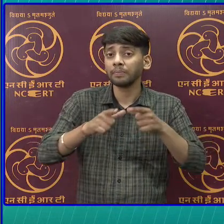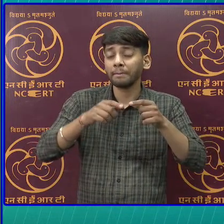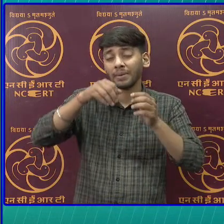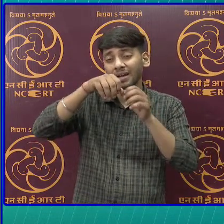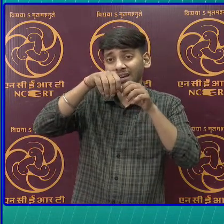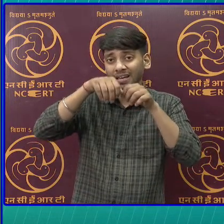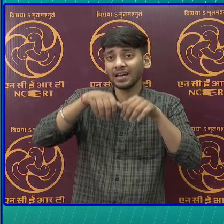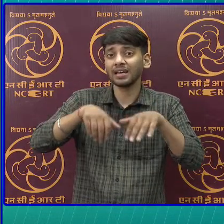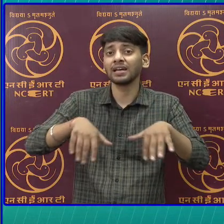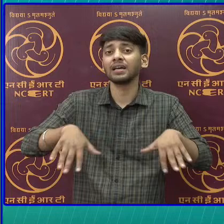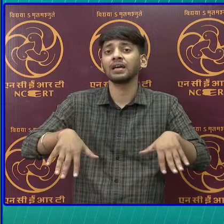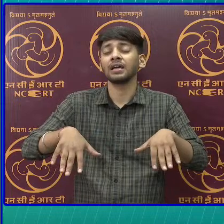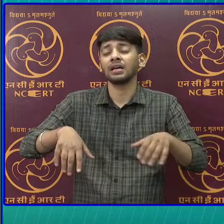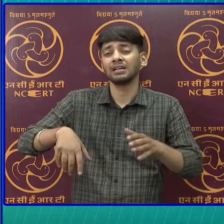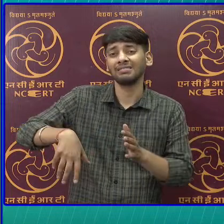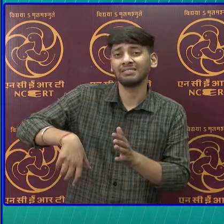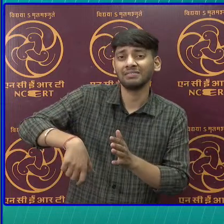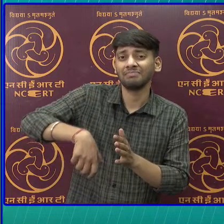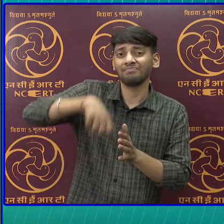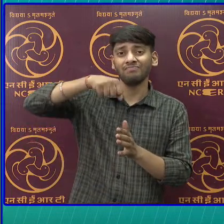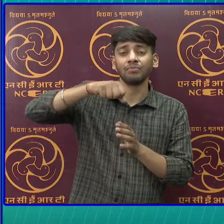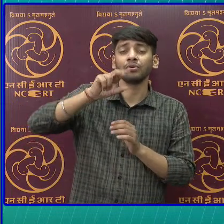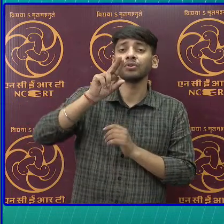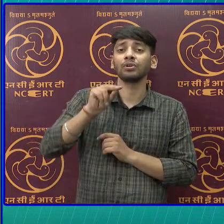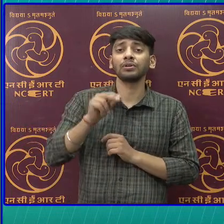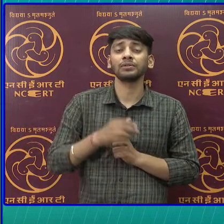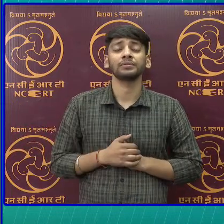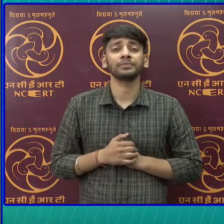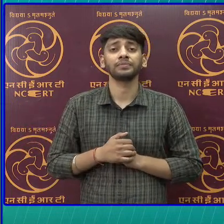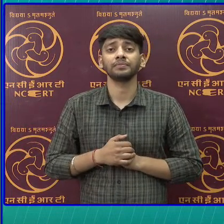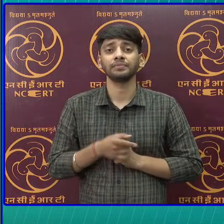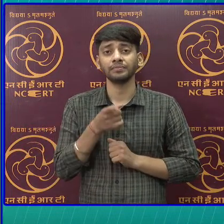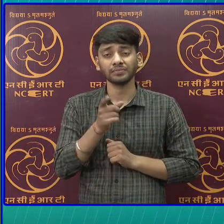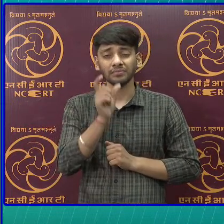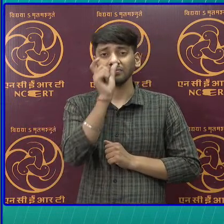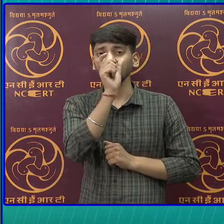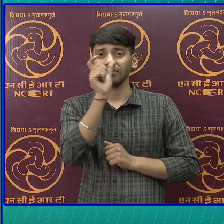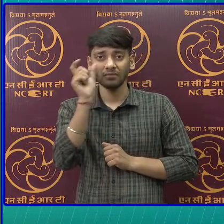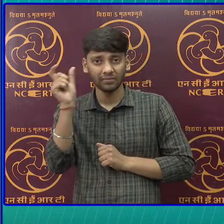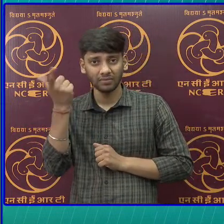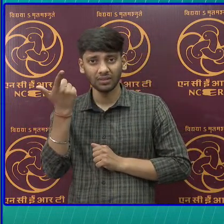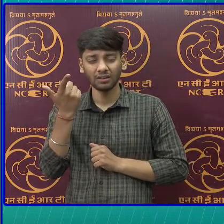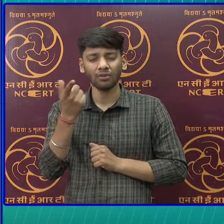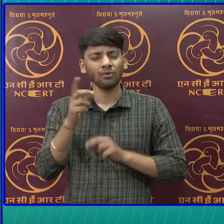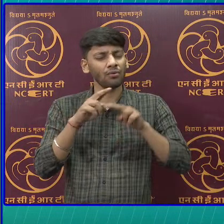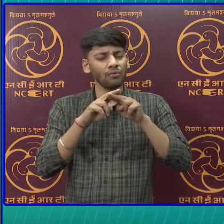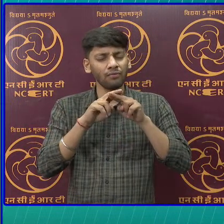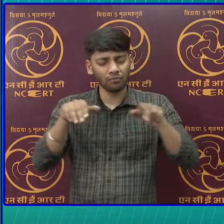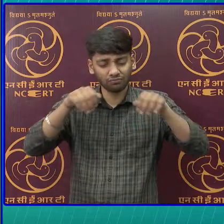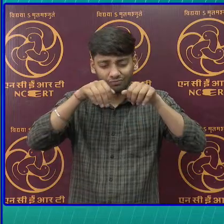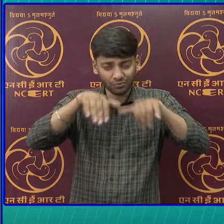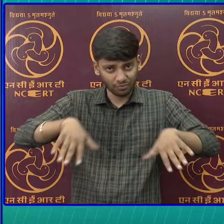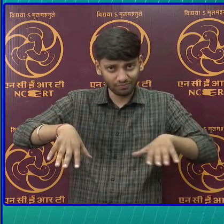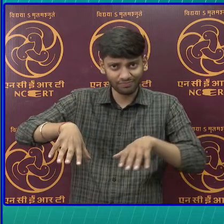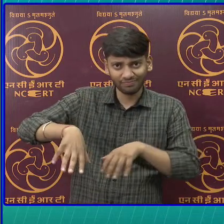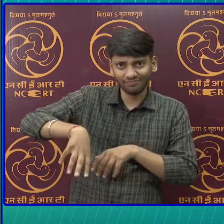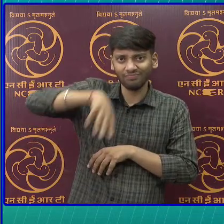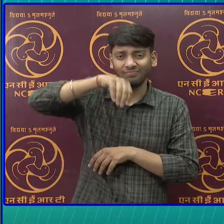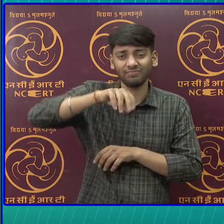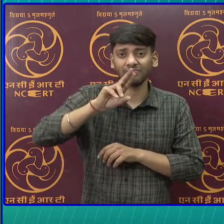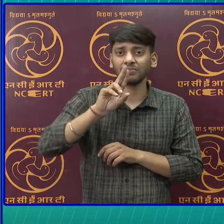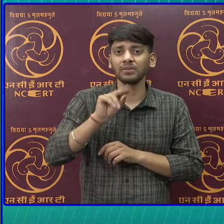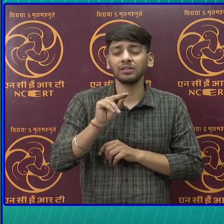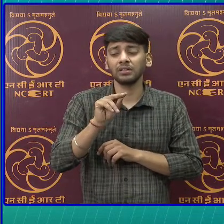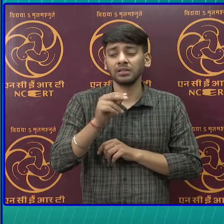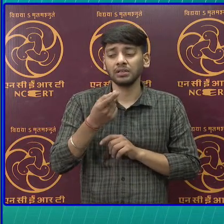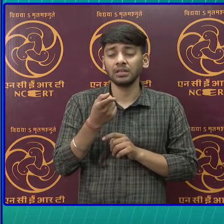is to be roped and tied and pulled out, snapped out, or pulled out entirely out from the earth cave, and the strength of